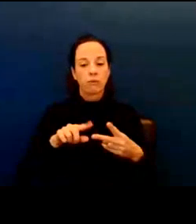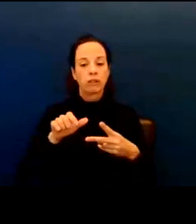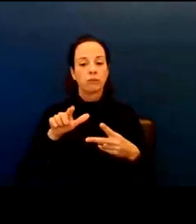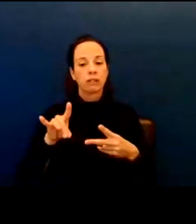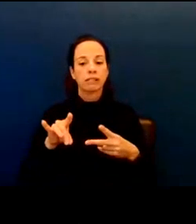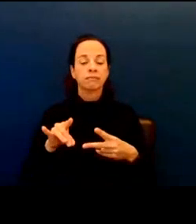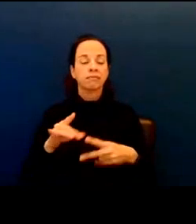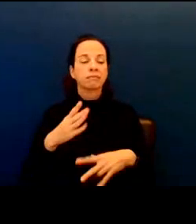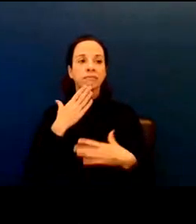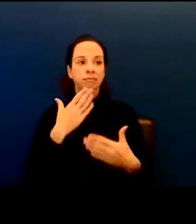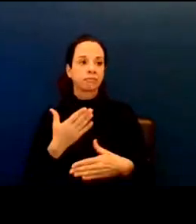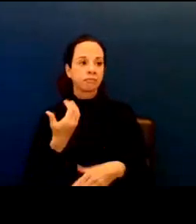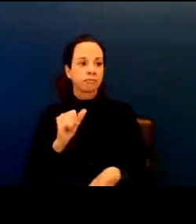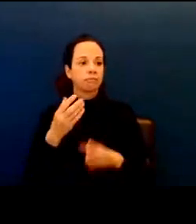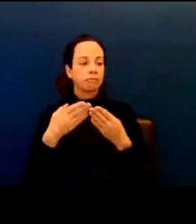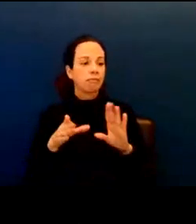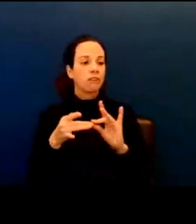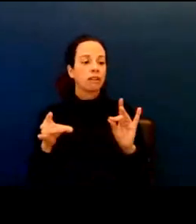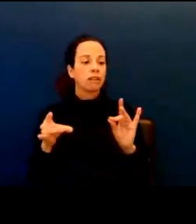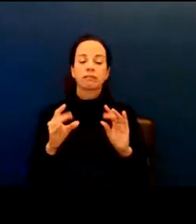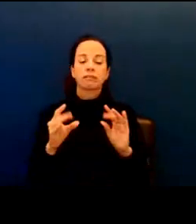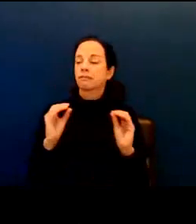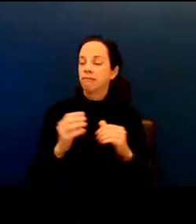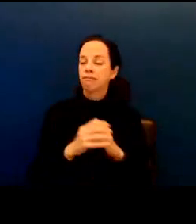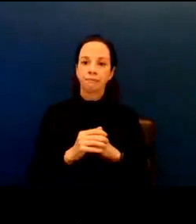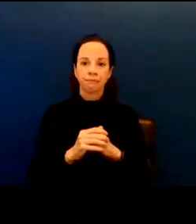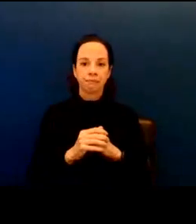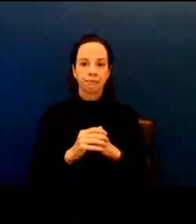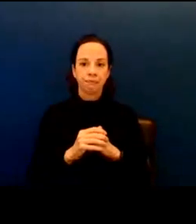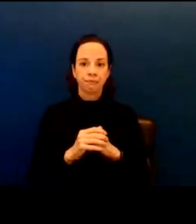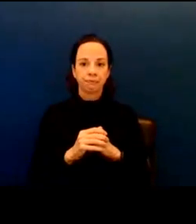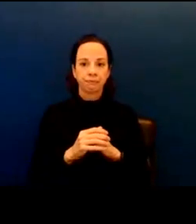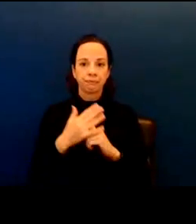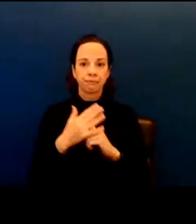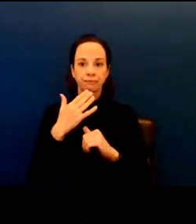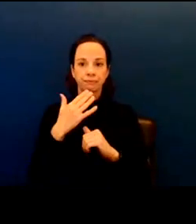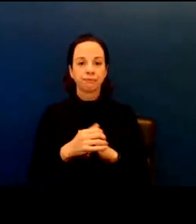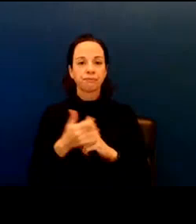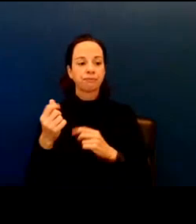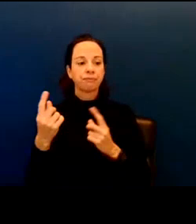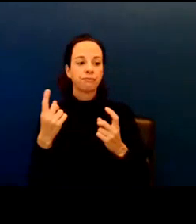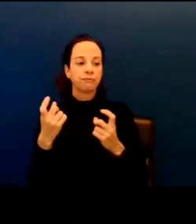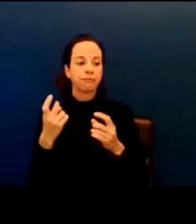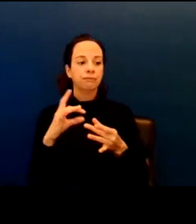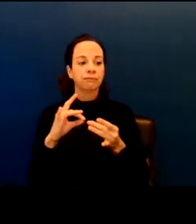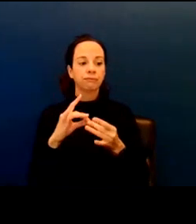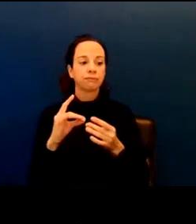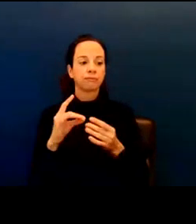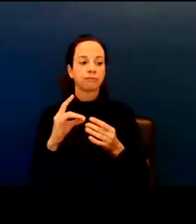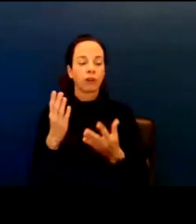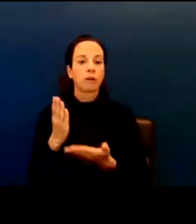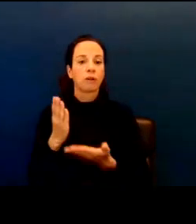you. Any public comment? There is no public comment. Thank you. Thank you. Any question, comments, or a motion from the dais?